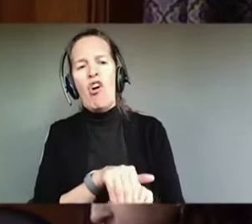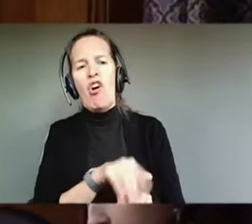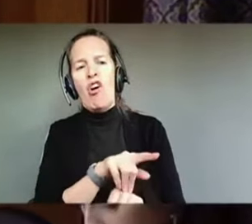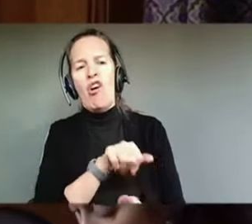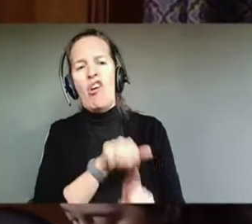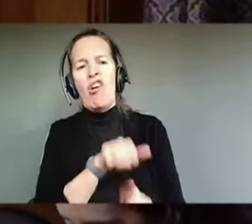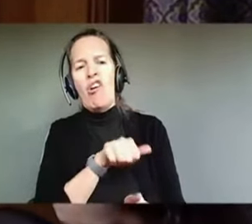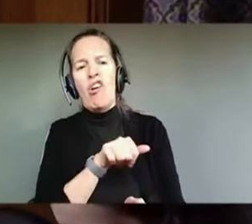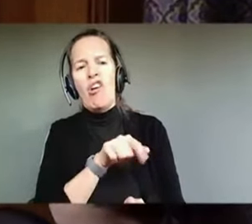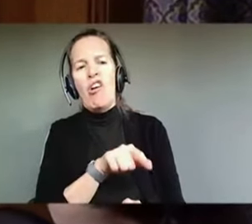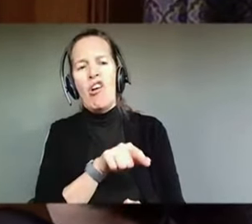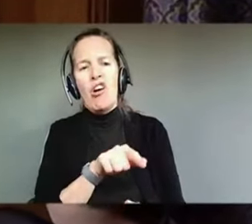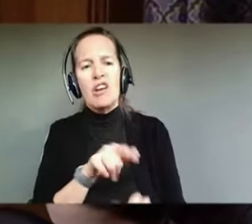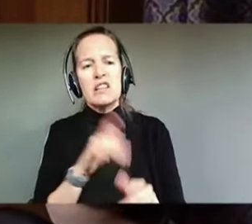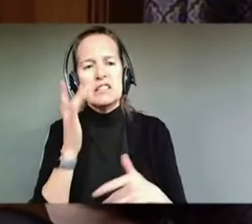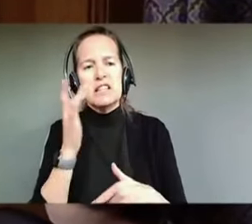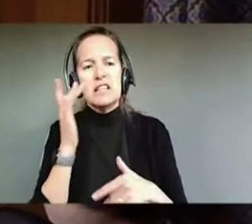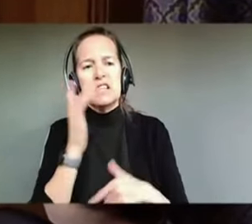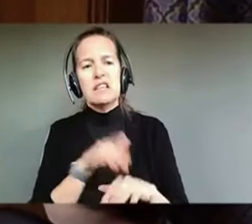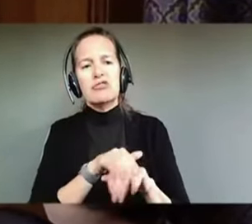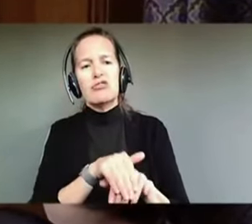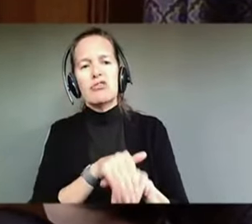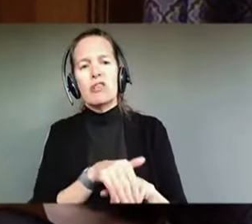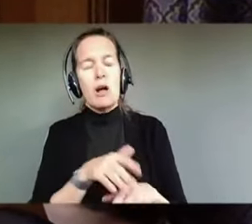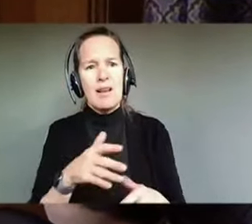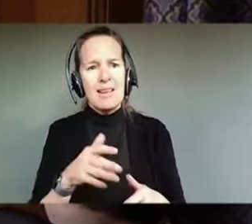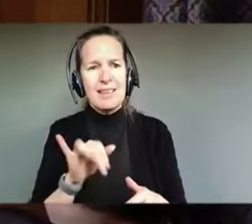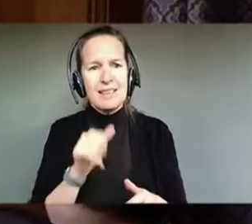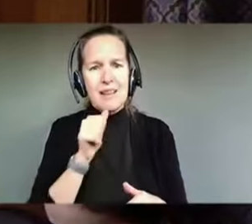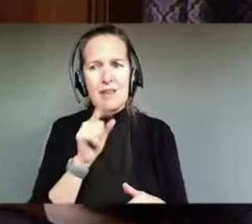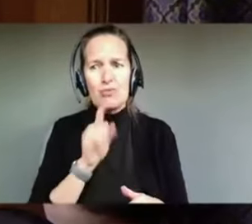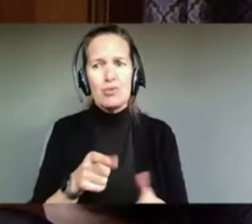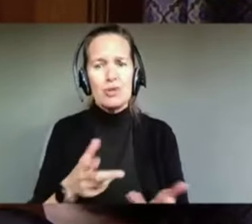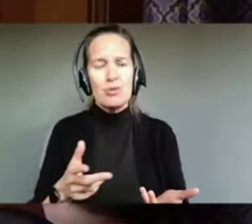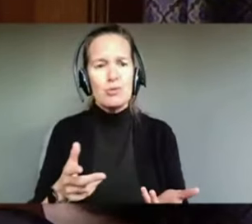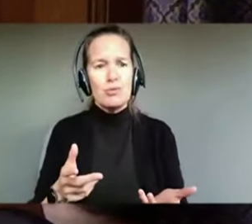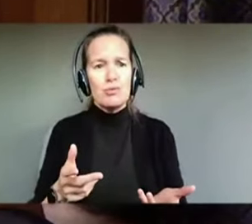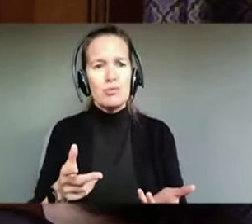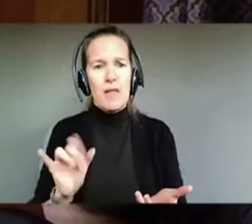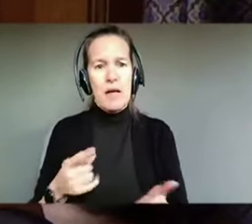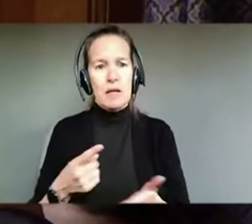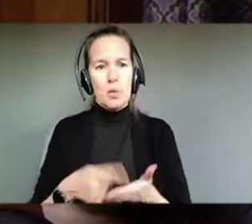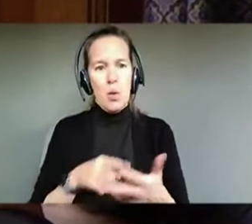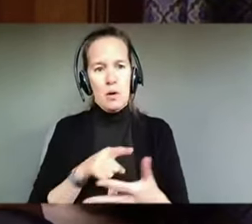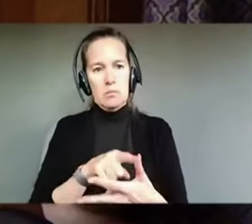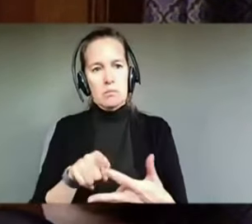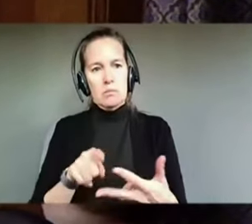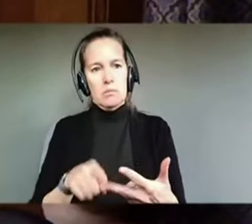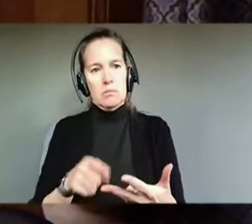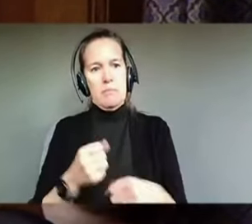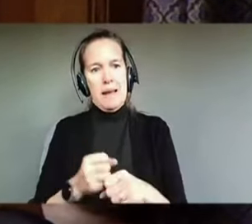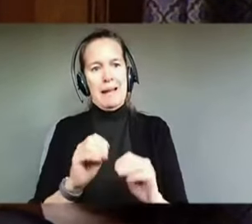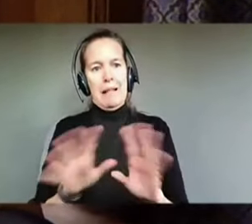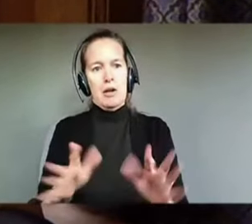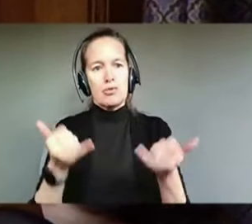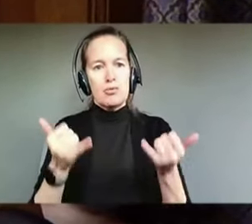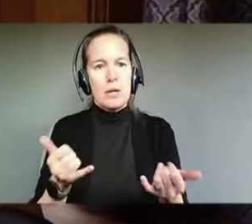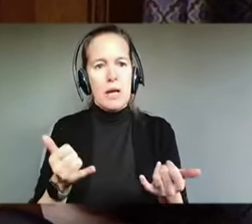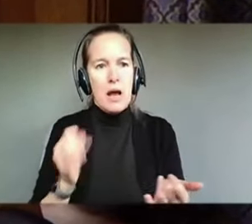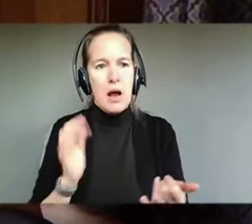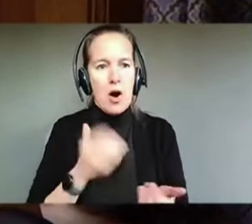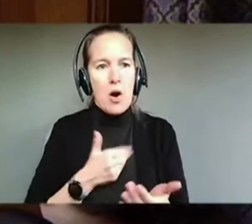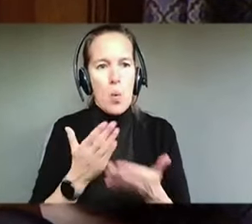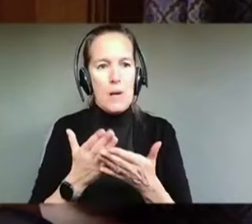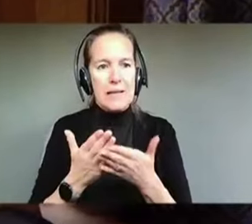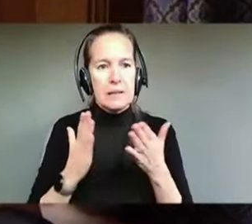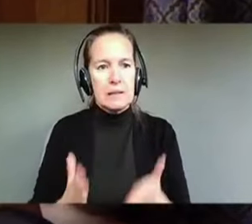pretend disease that people have, when we know that's not the case. And that's what our witnesses are making very clear here today. And meanwhile,